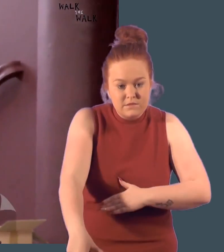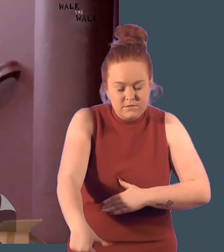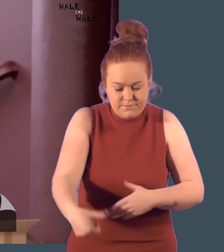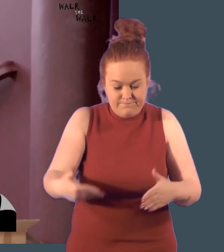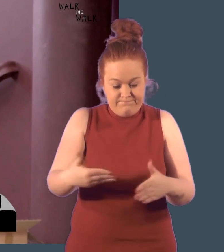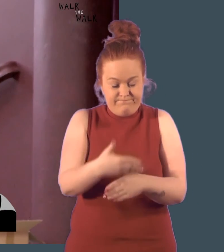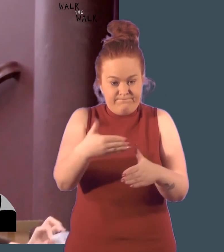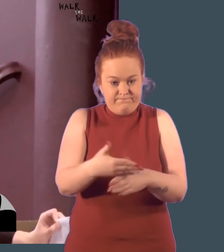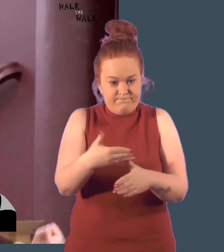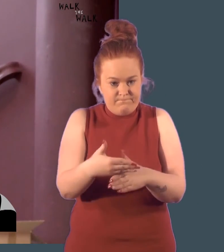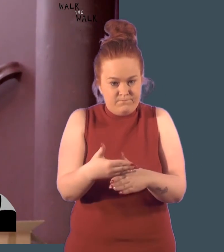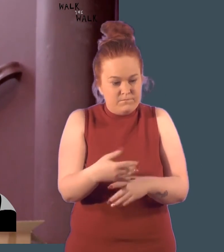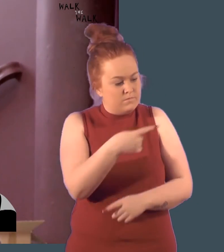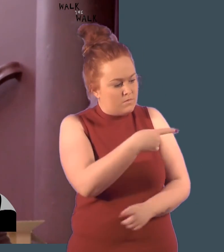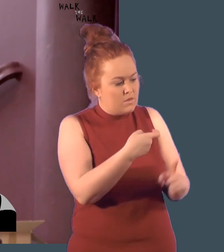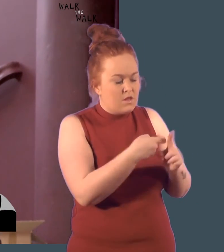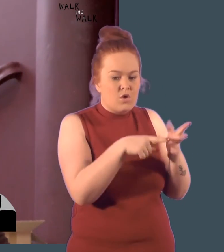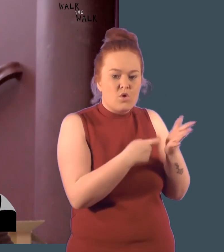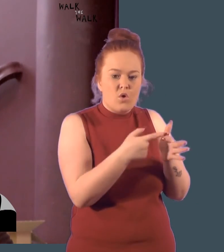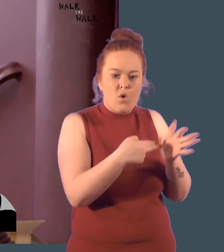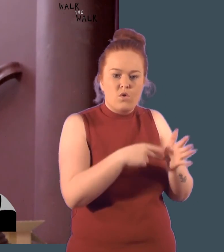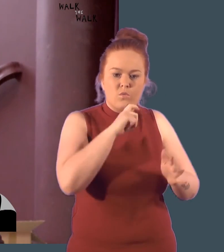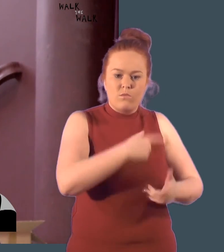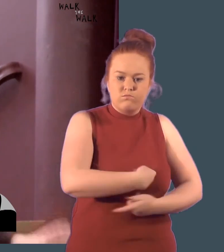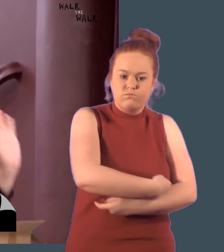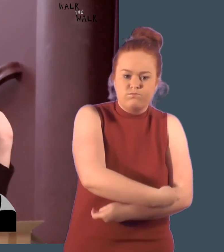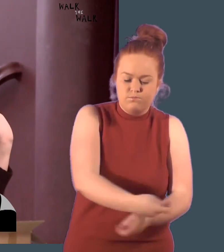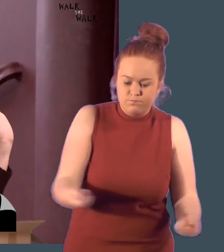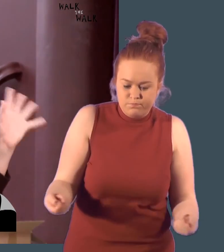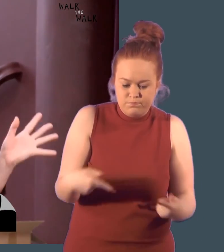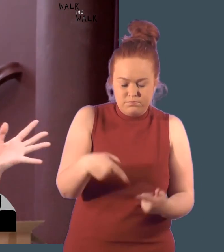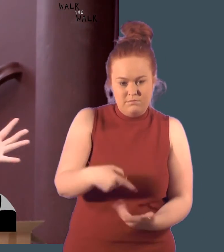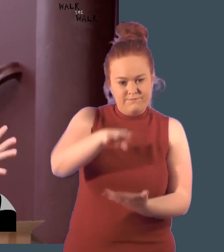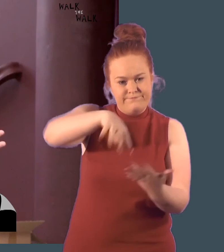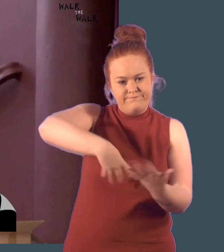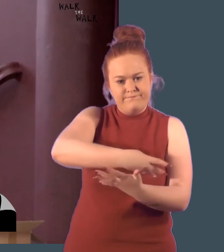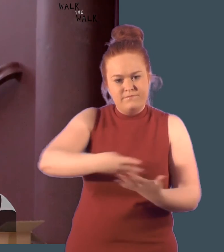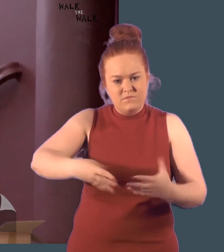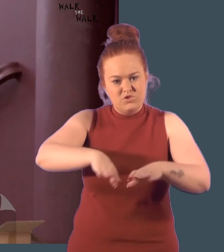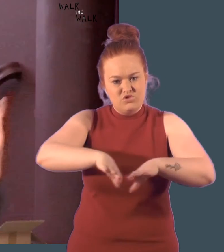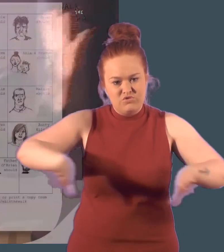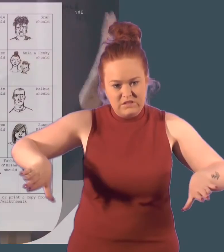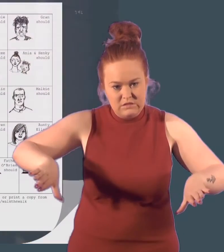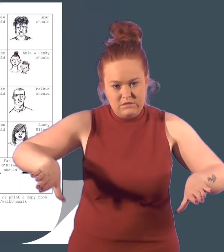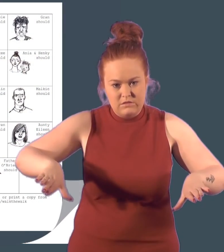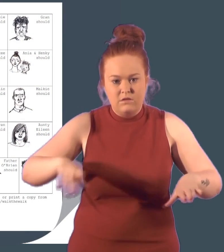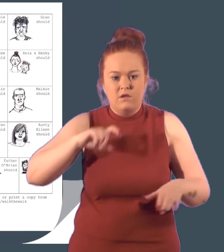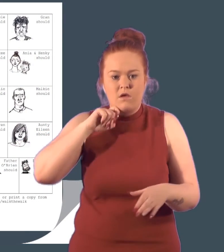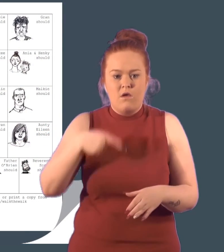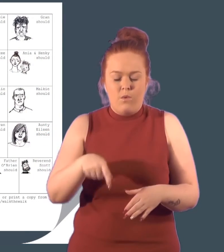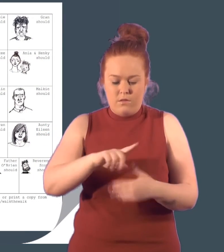next activity, Corin is going to come round and hand out some